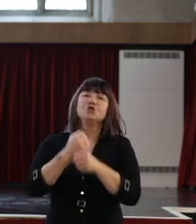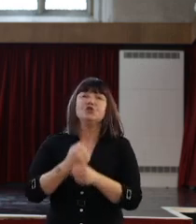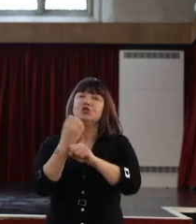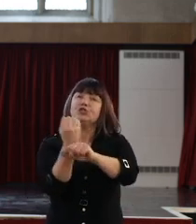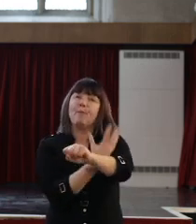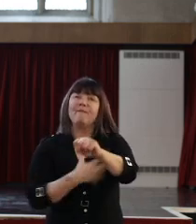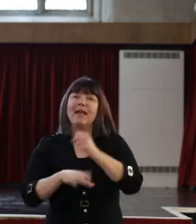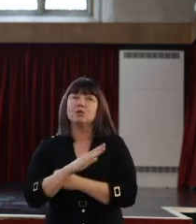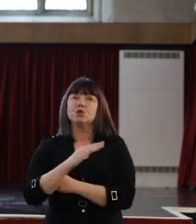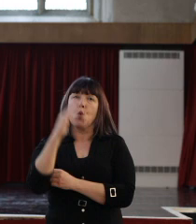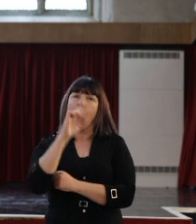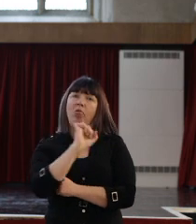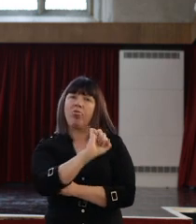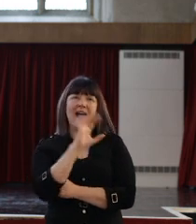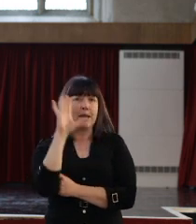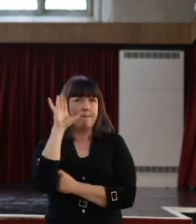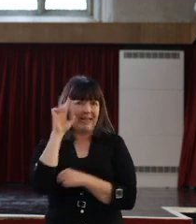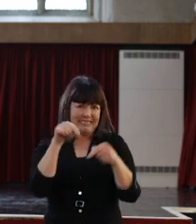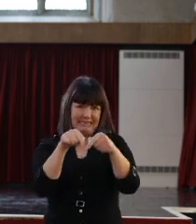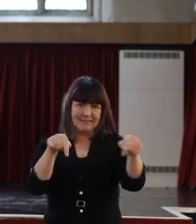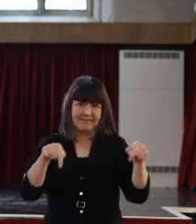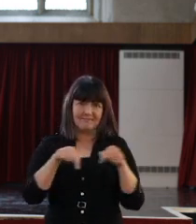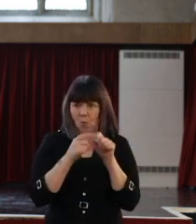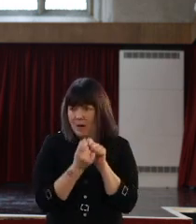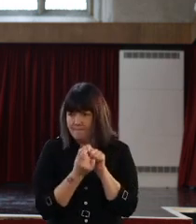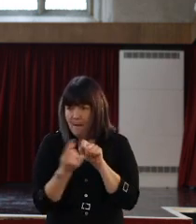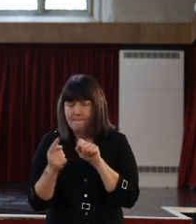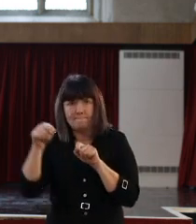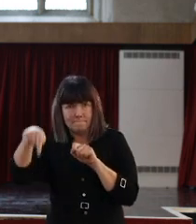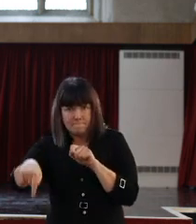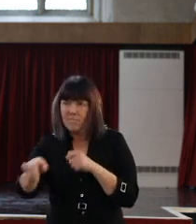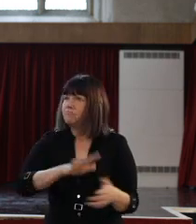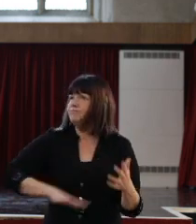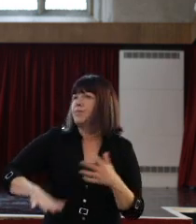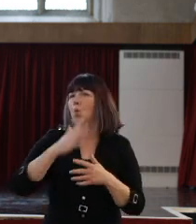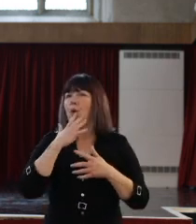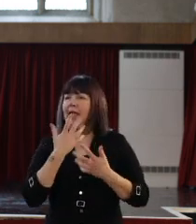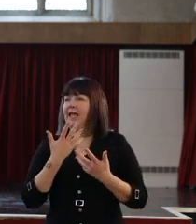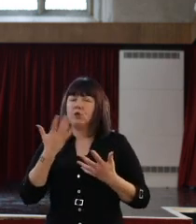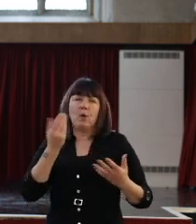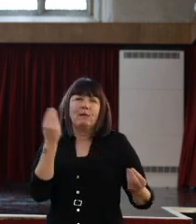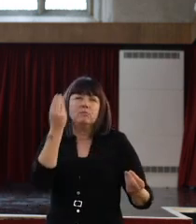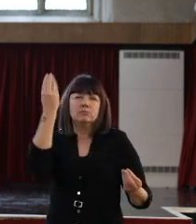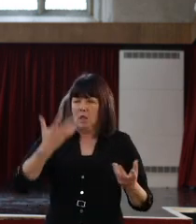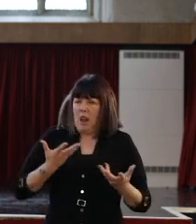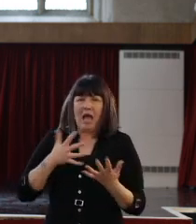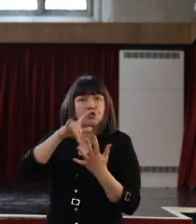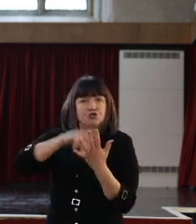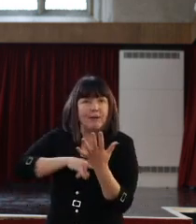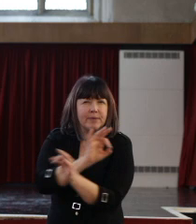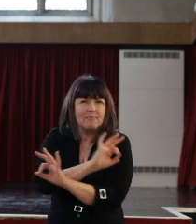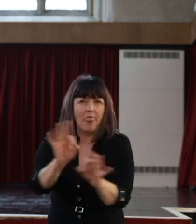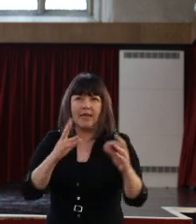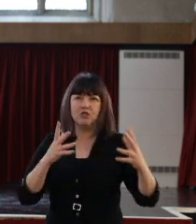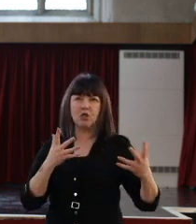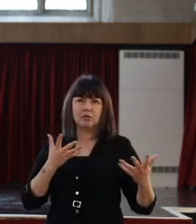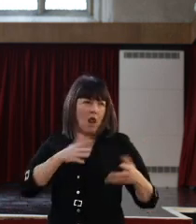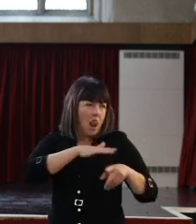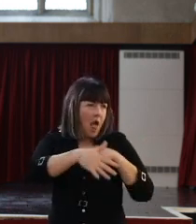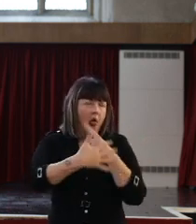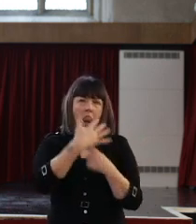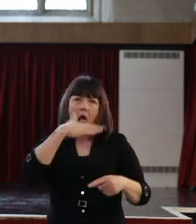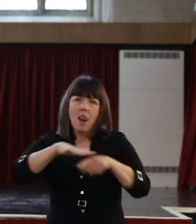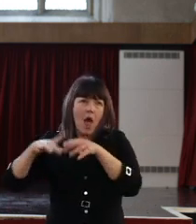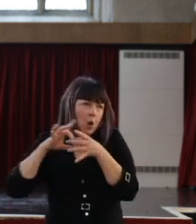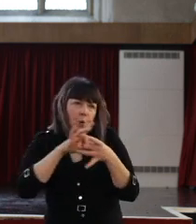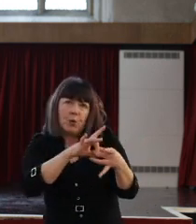2-hour class every Thursday. And we do theatre games, improv, readings, movement. And in these classes, I started to find a new version